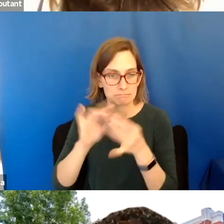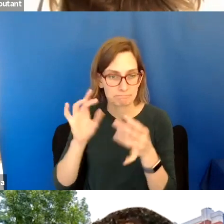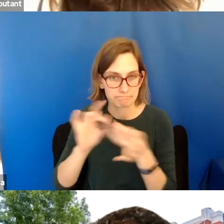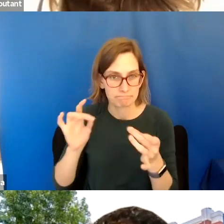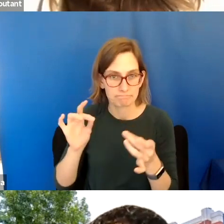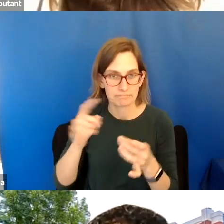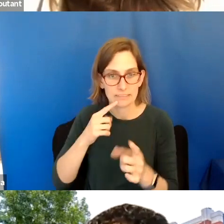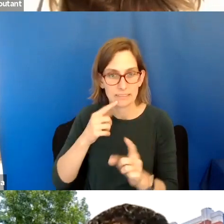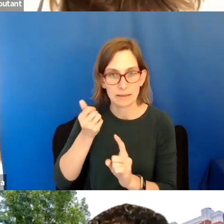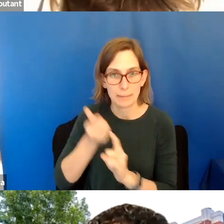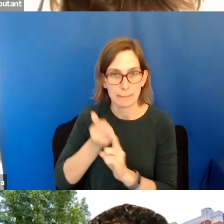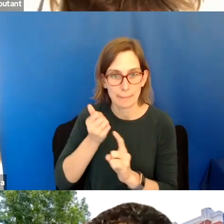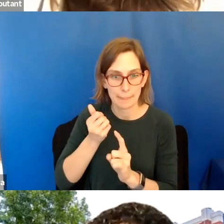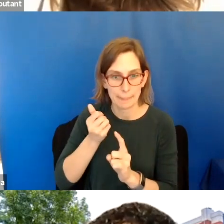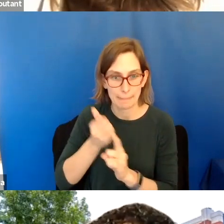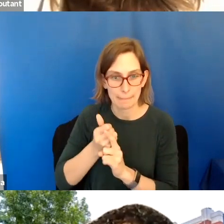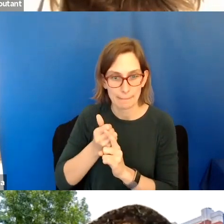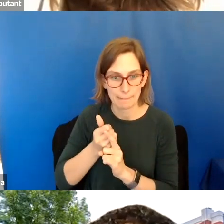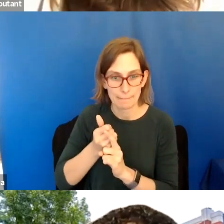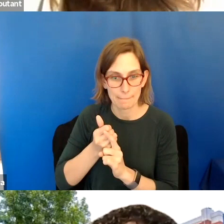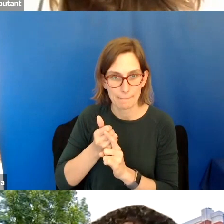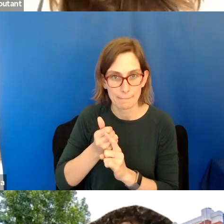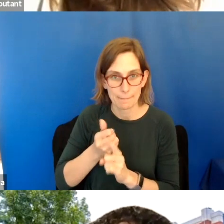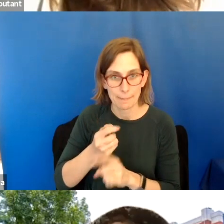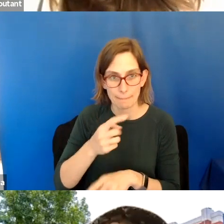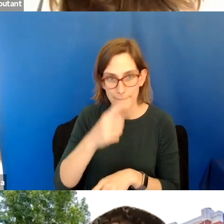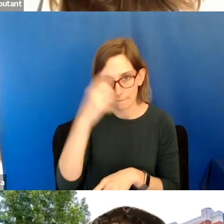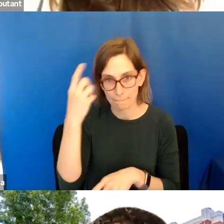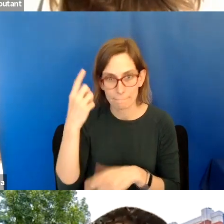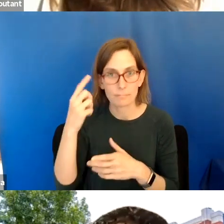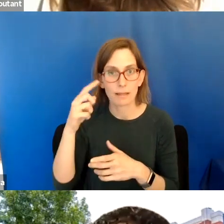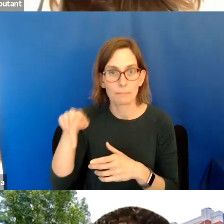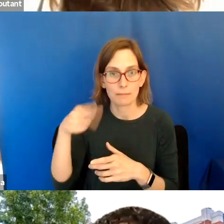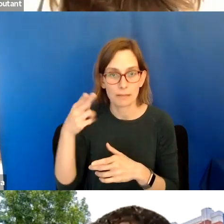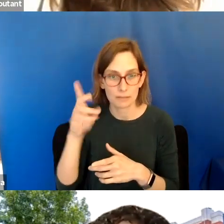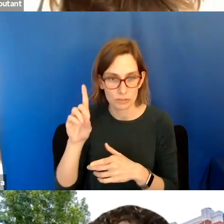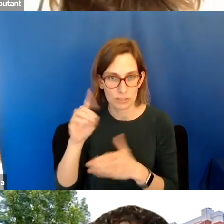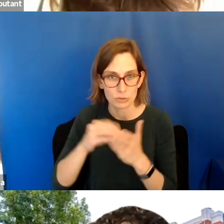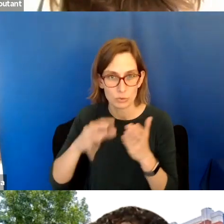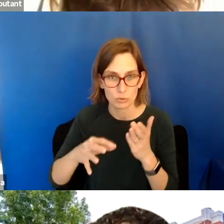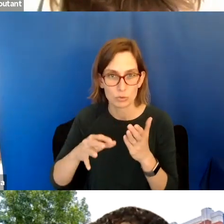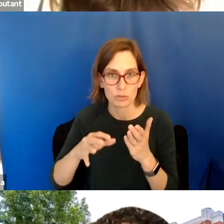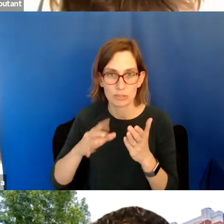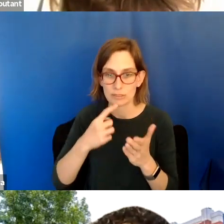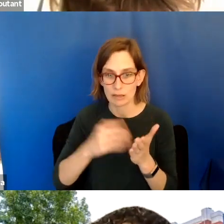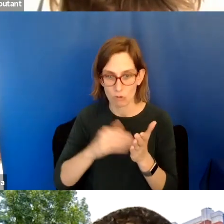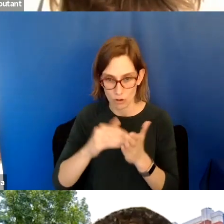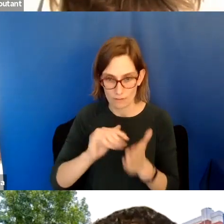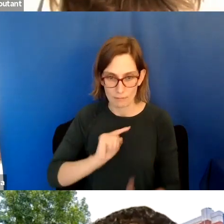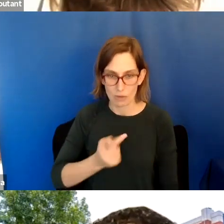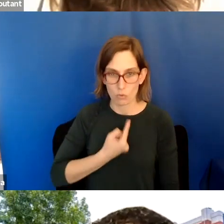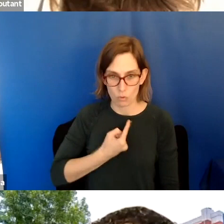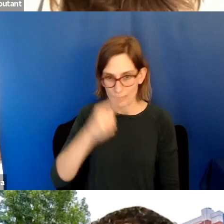black, in brackets, mixed PhD student. I'm often the only Black student in the class or